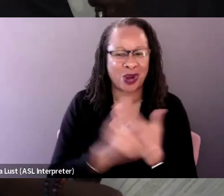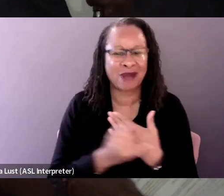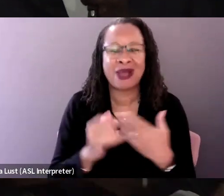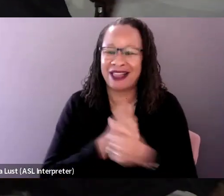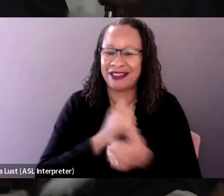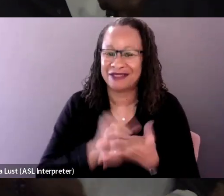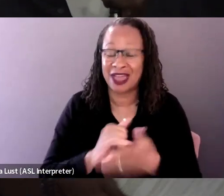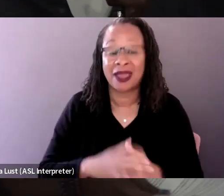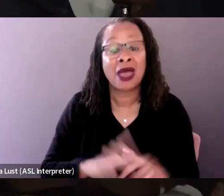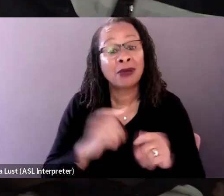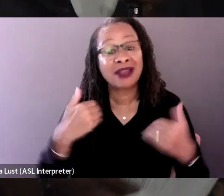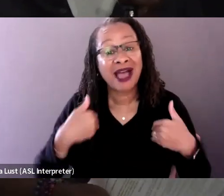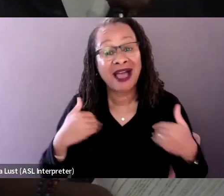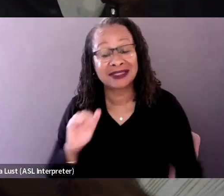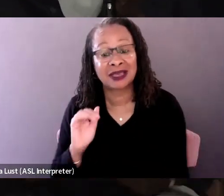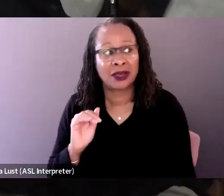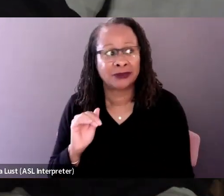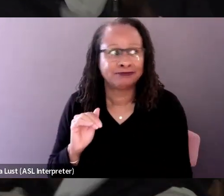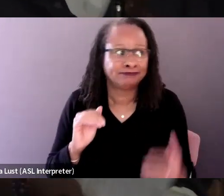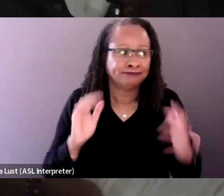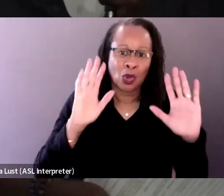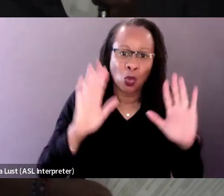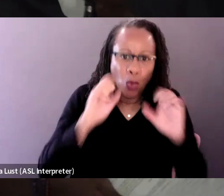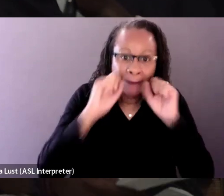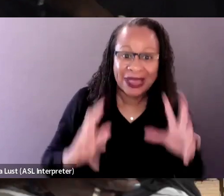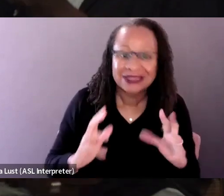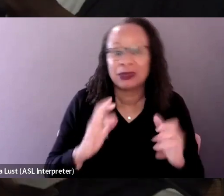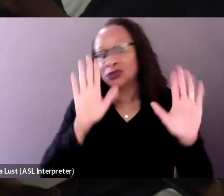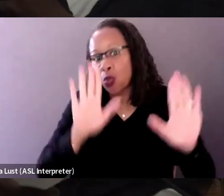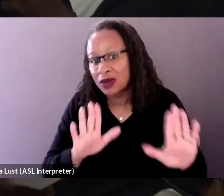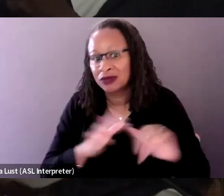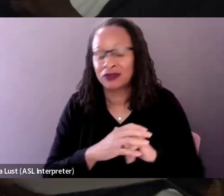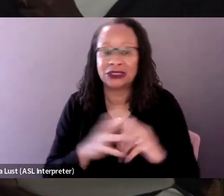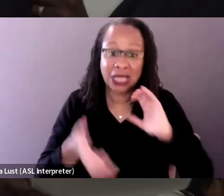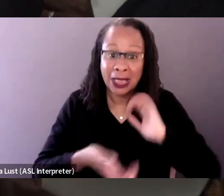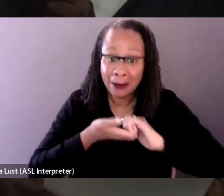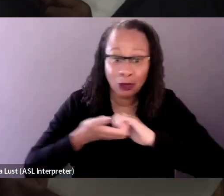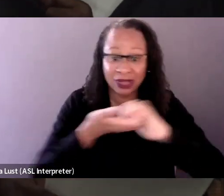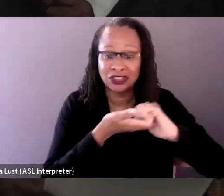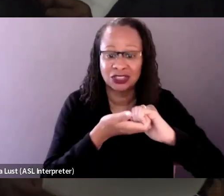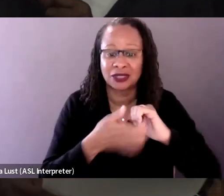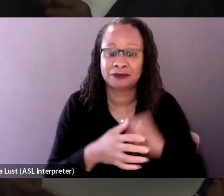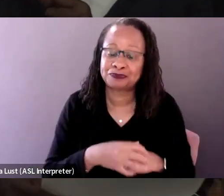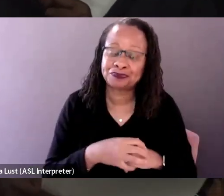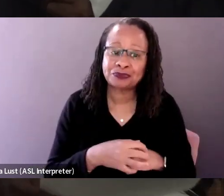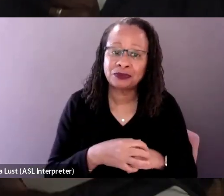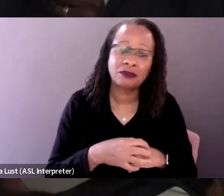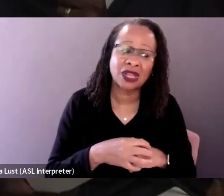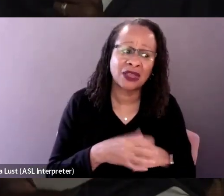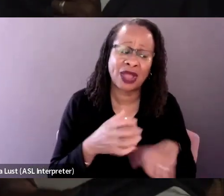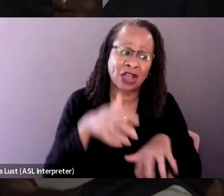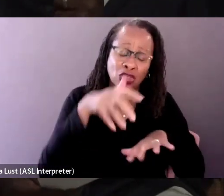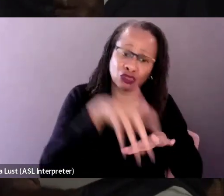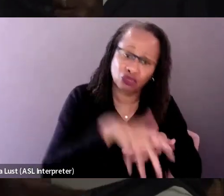its, wonders. It has its amazements. It has its collaboration. It actually puts the seeds and the roots to what